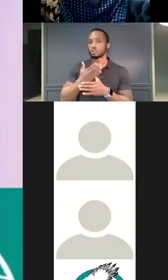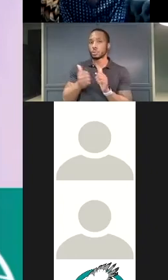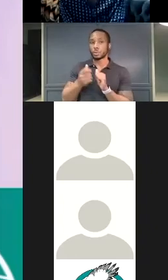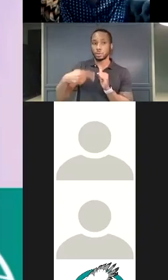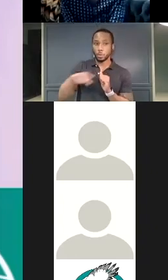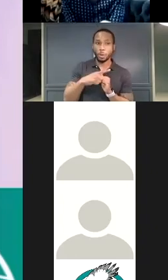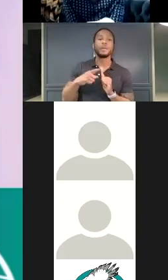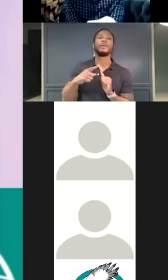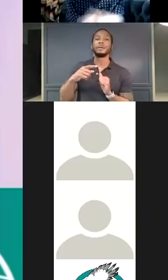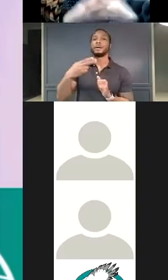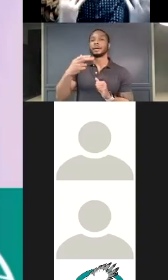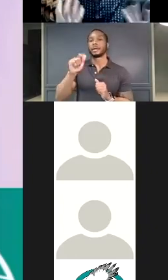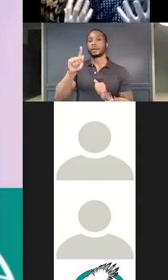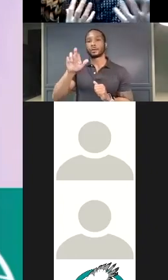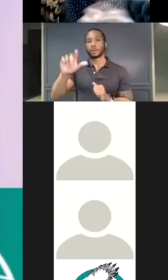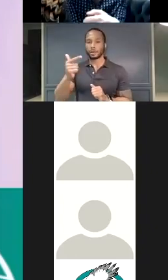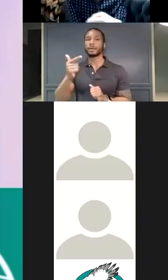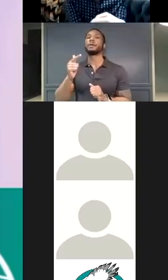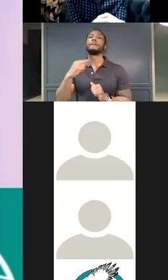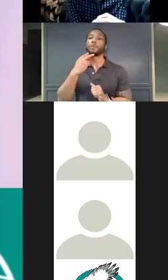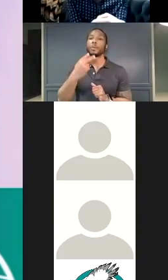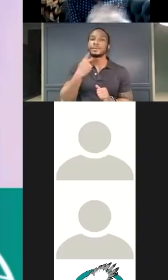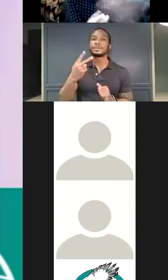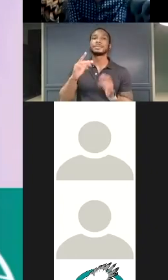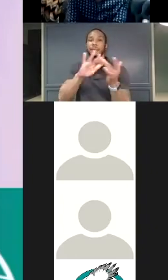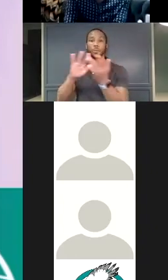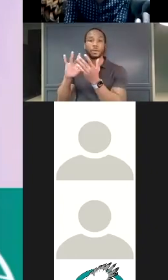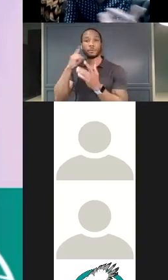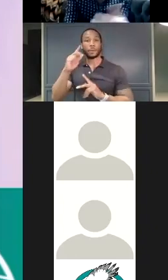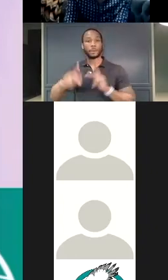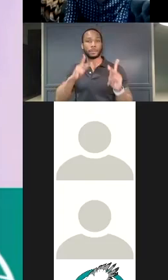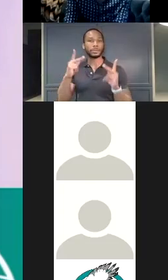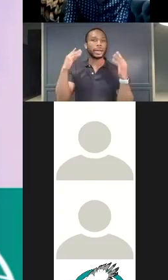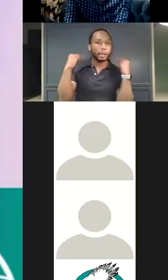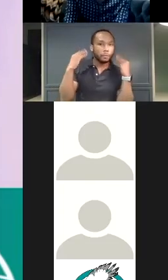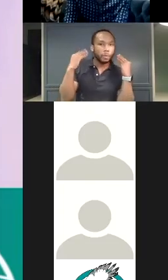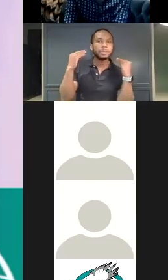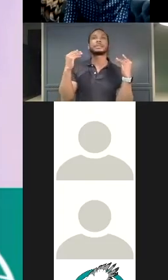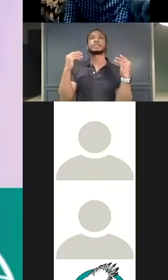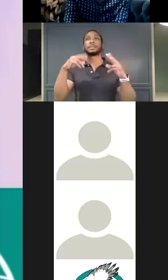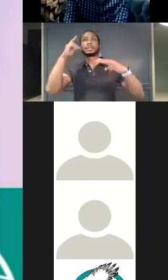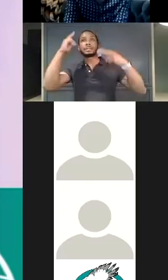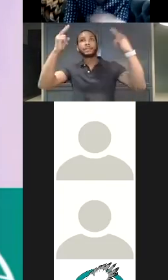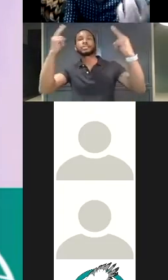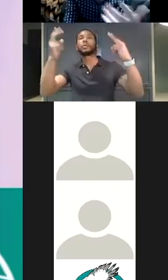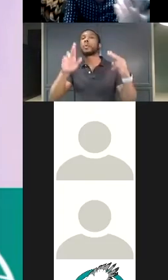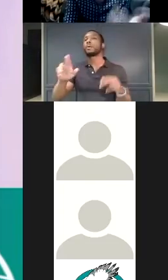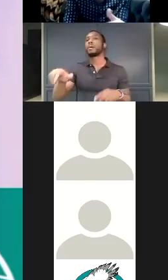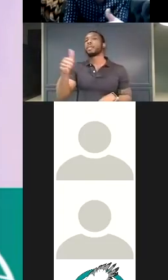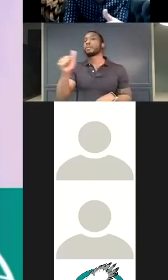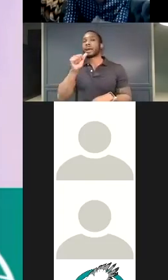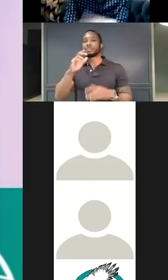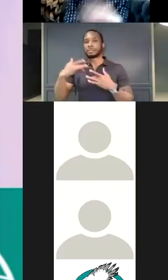Voices Network. It's for people who hear voices, see visions, or have other unusual perceptions. And this is